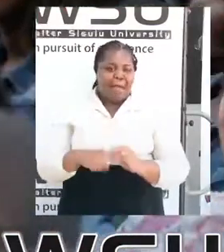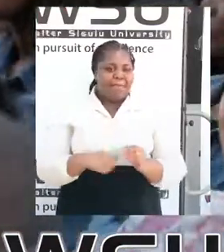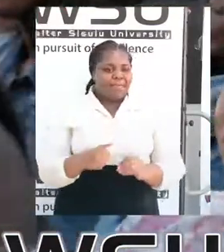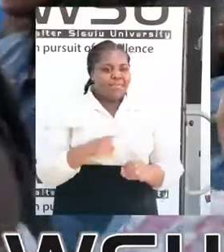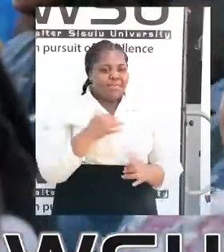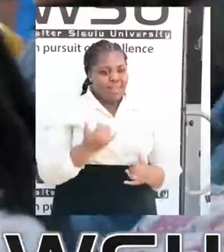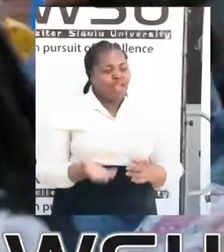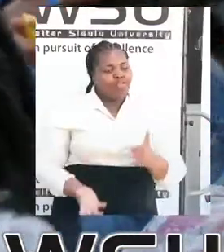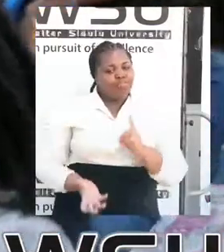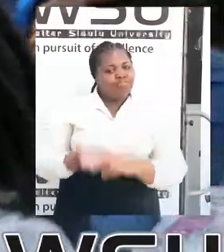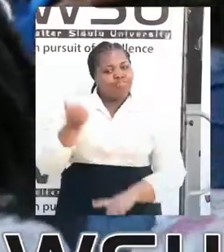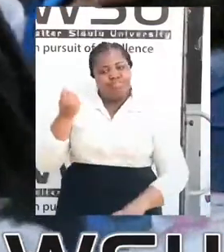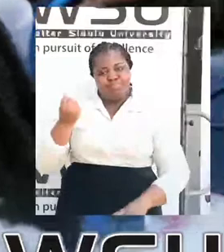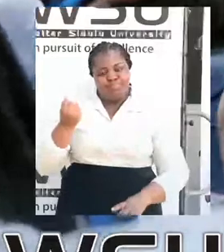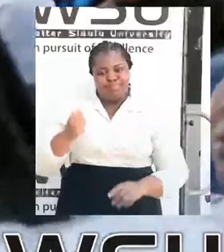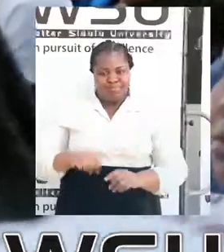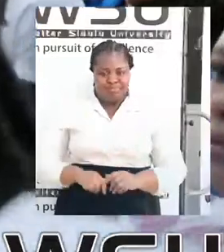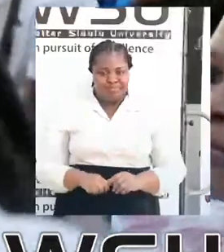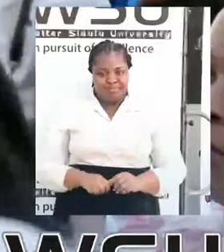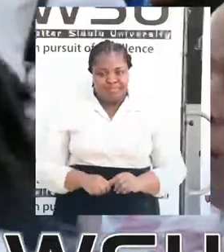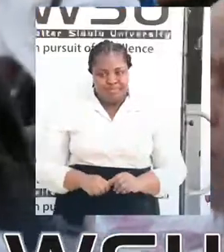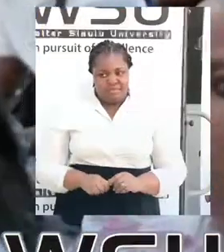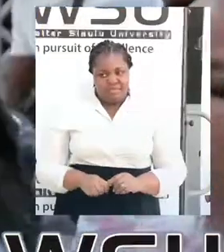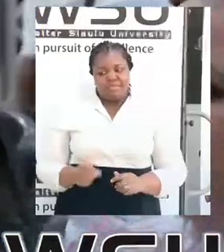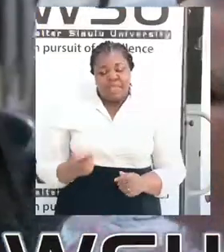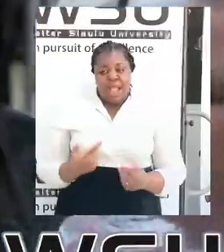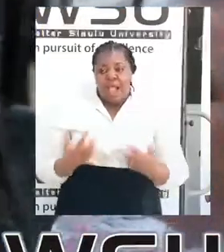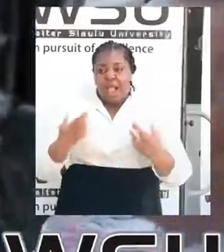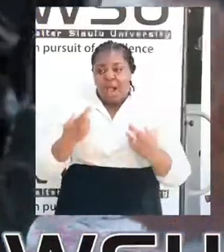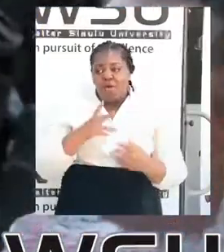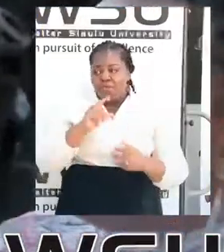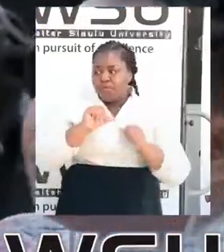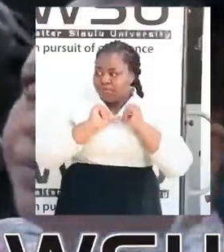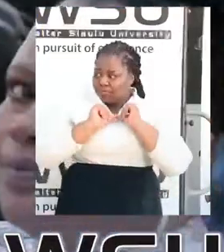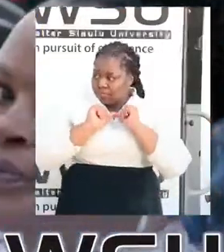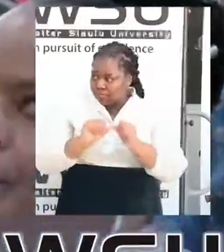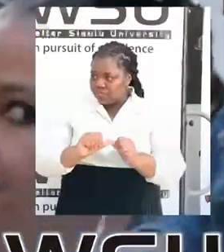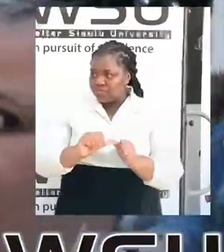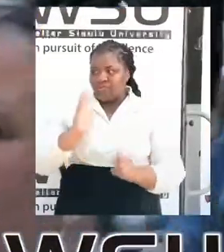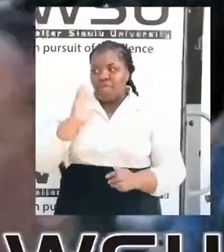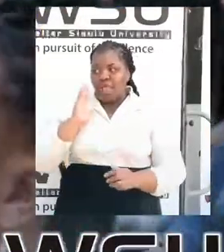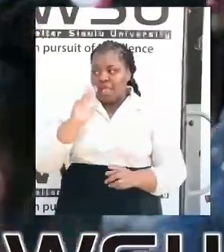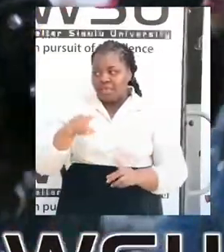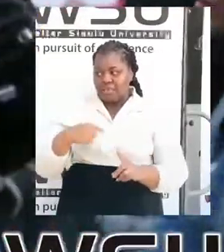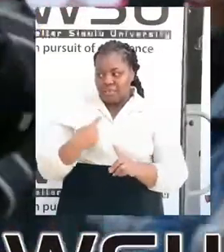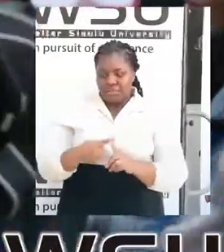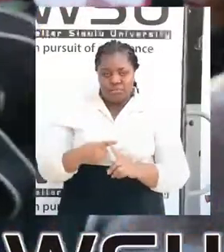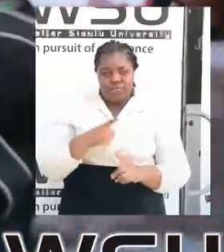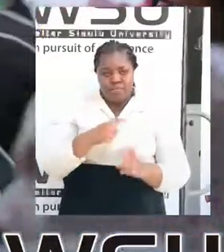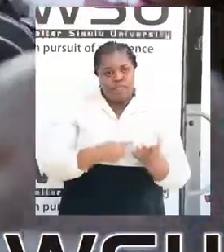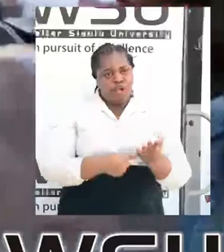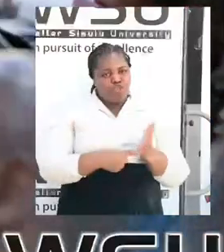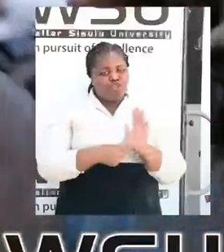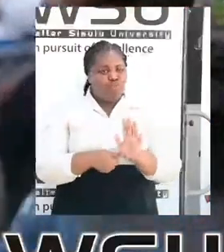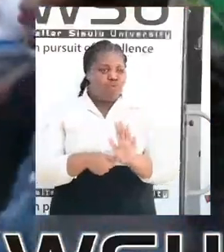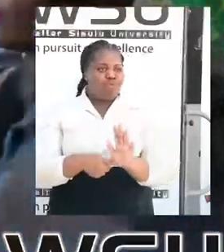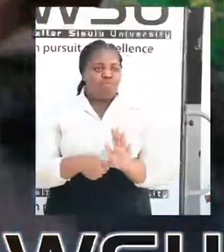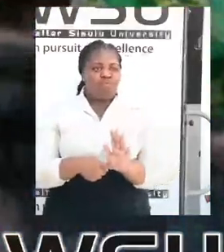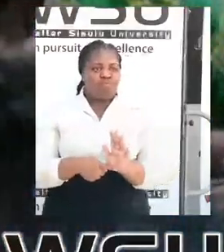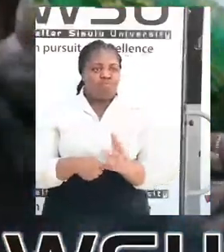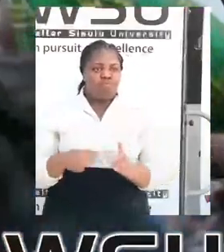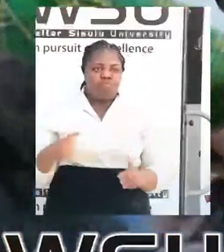what you have accomplished. And I hope you'll continue to be the person who shows up